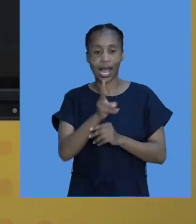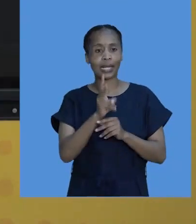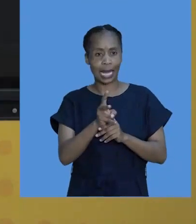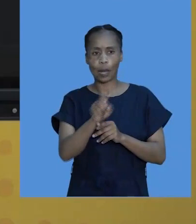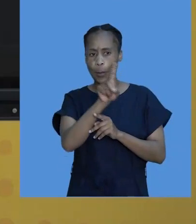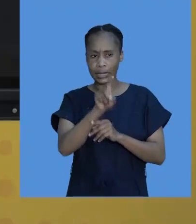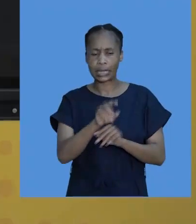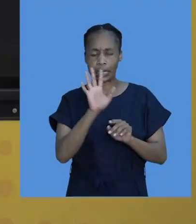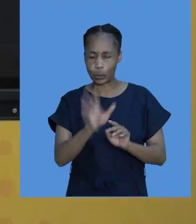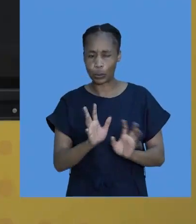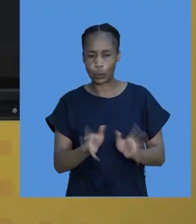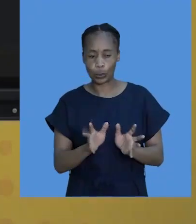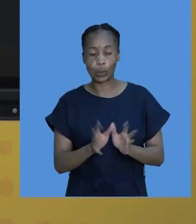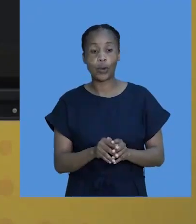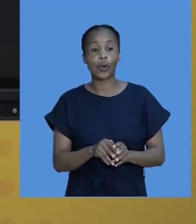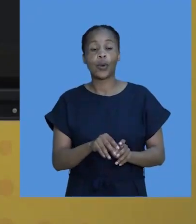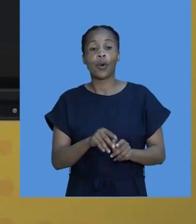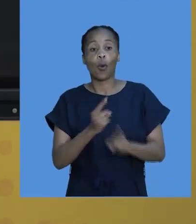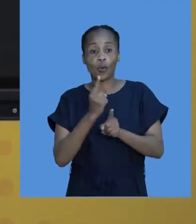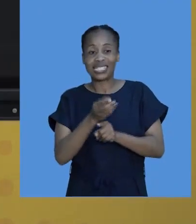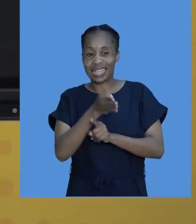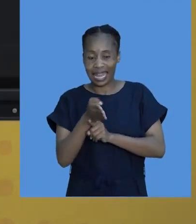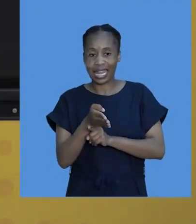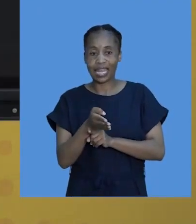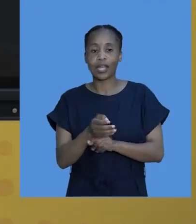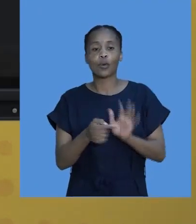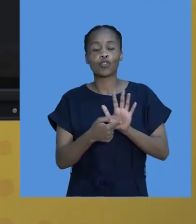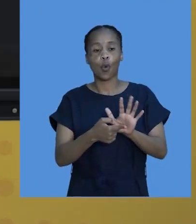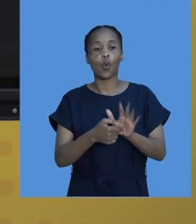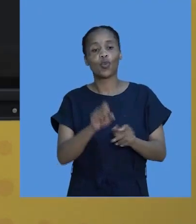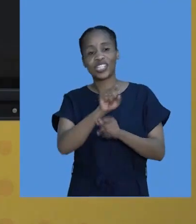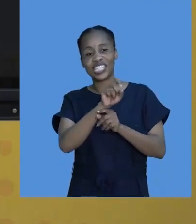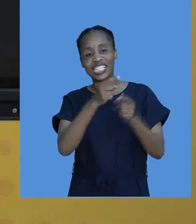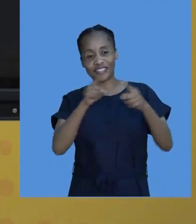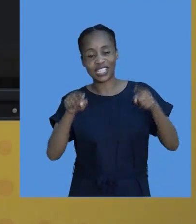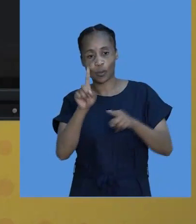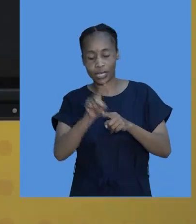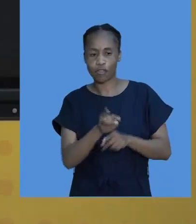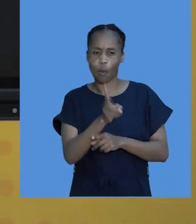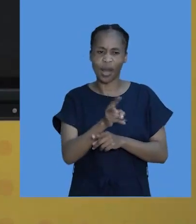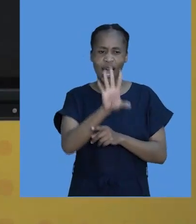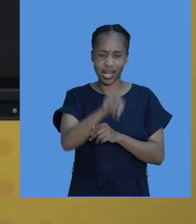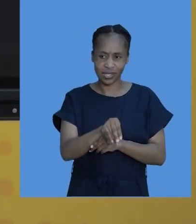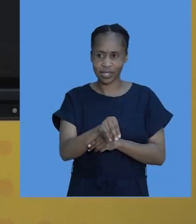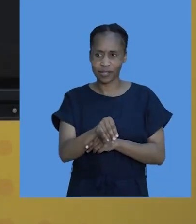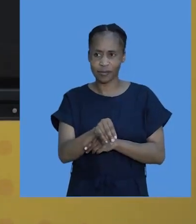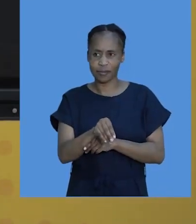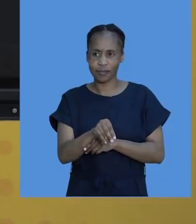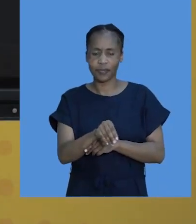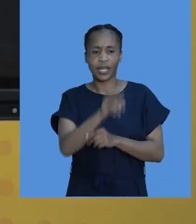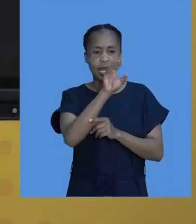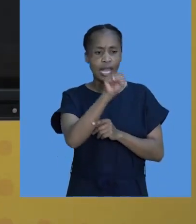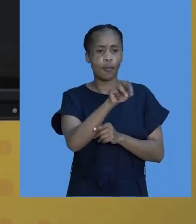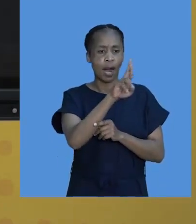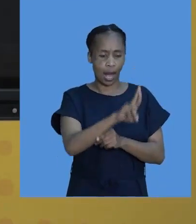can there. Another hot question, especially in terms of drawing differences there or showing differences, is they normally ask you,